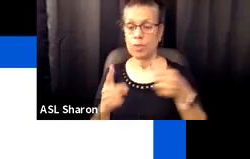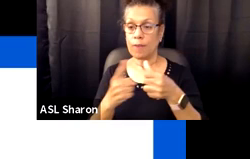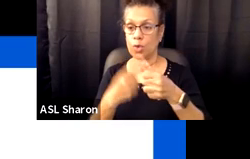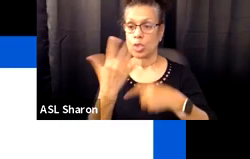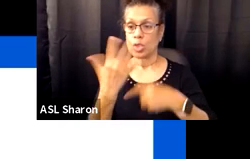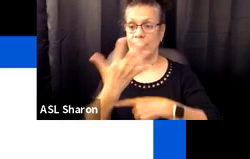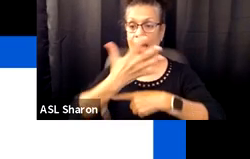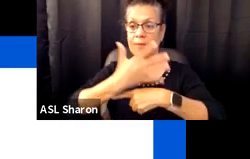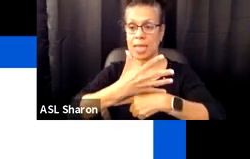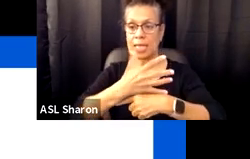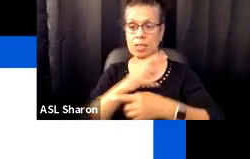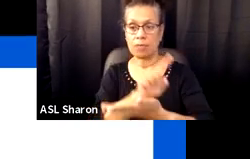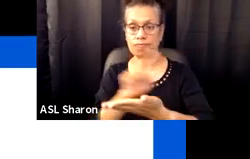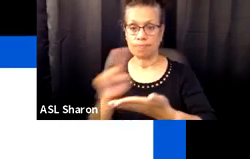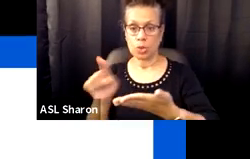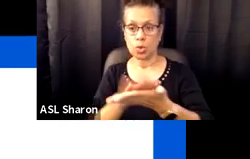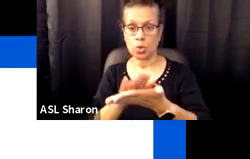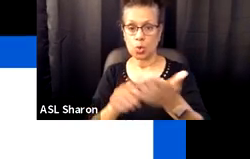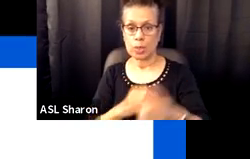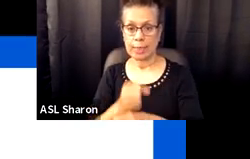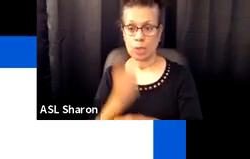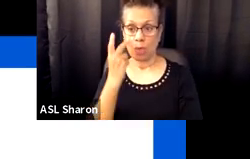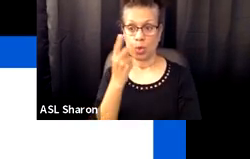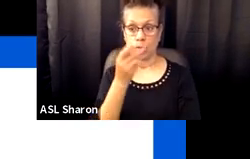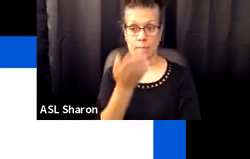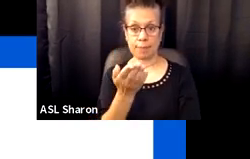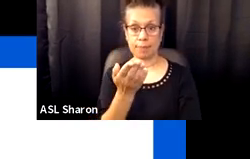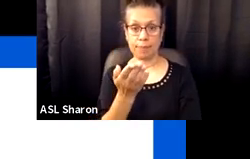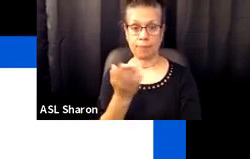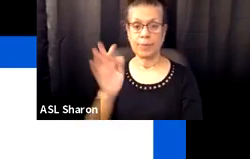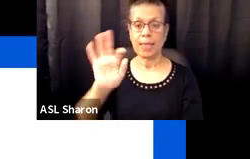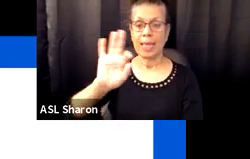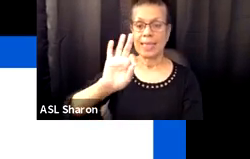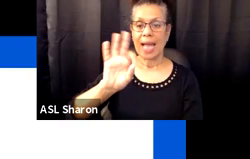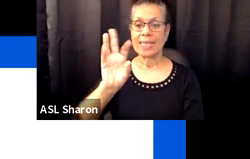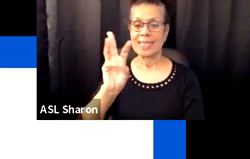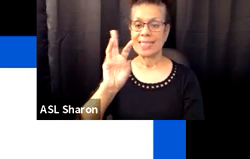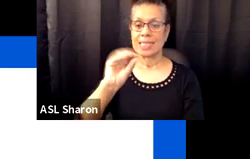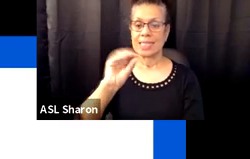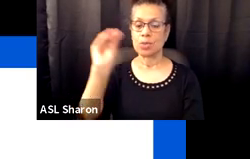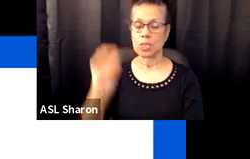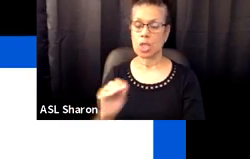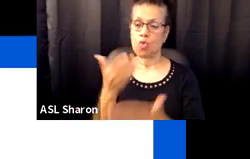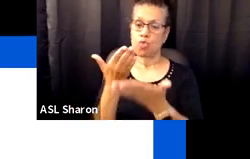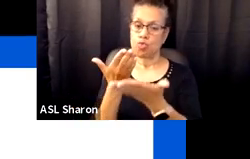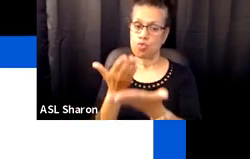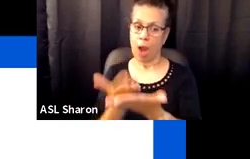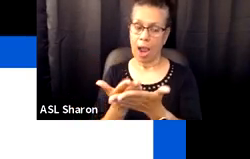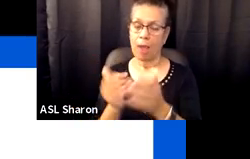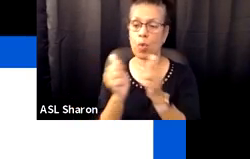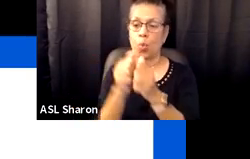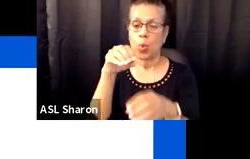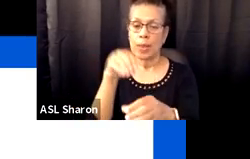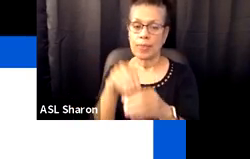the year as you can see from the table 96 of students arrive at school within 15